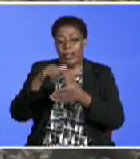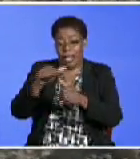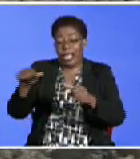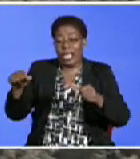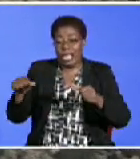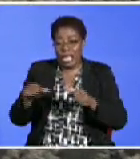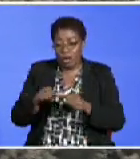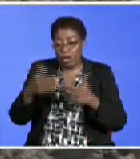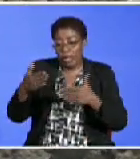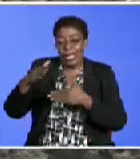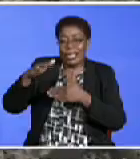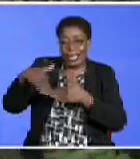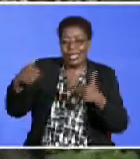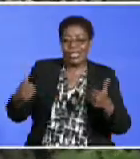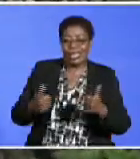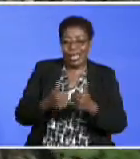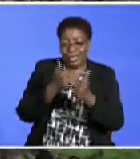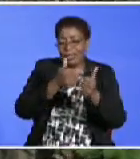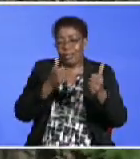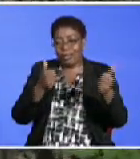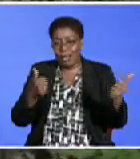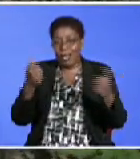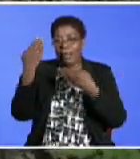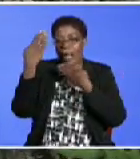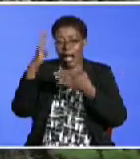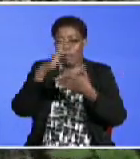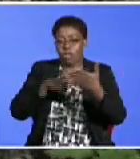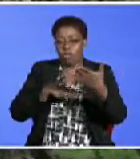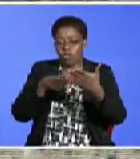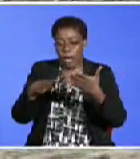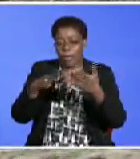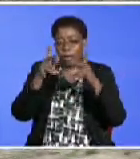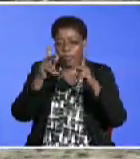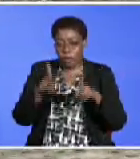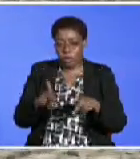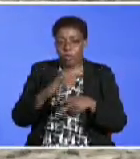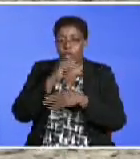many challenges and setbacks, however, Bahamas Striping officials are